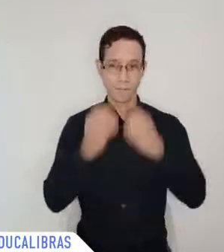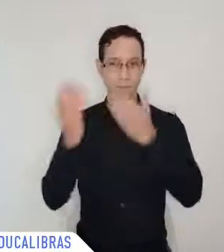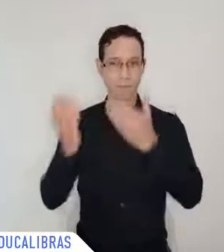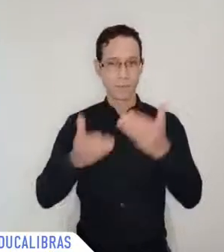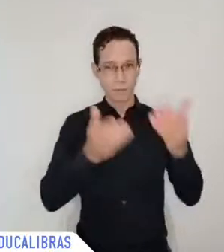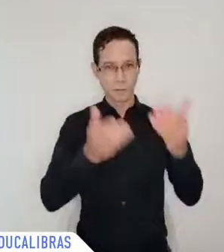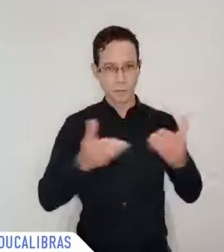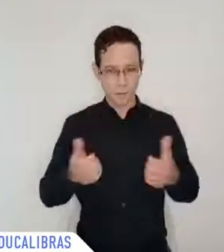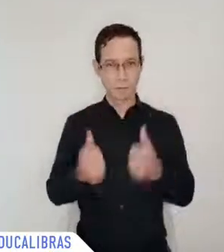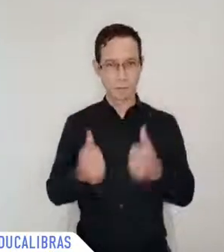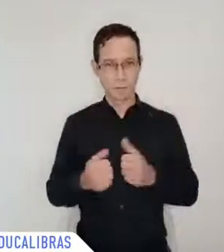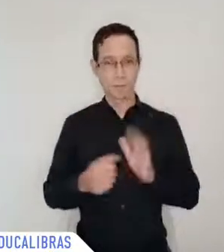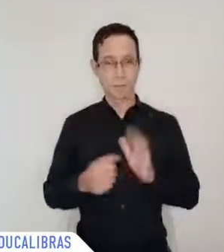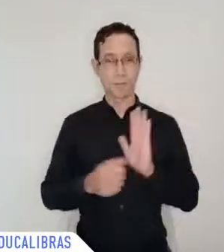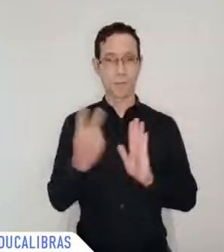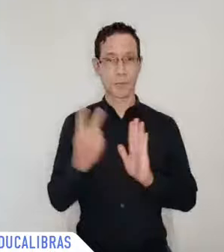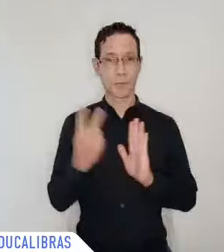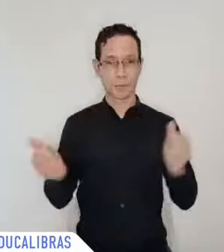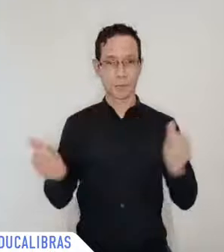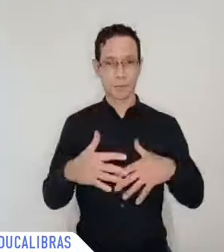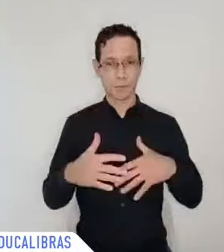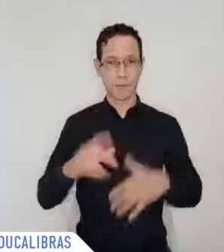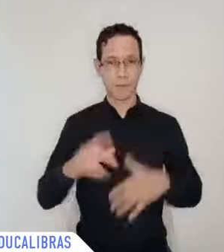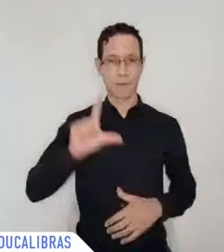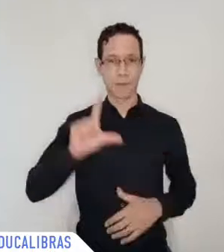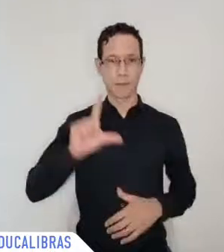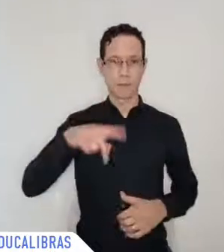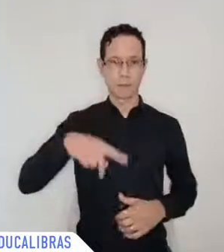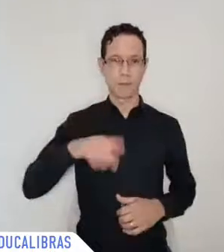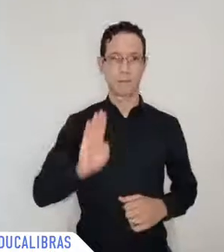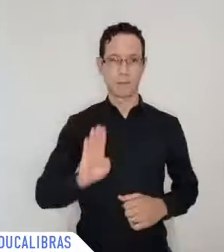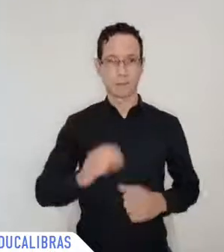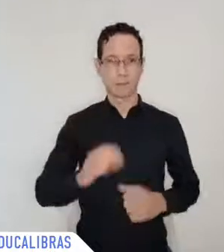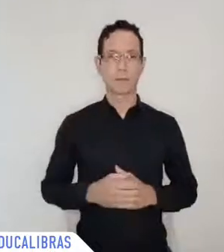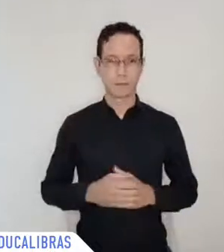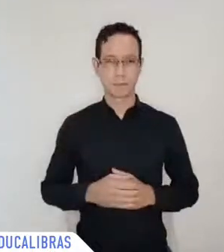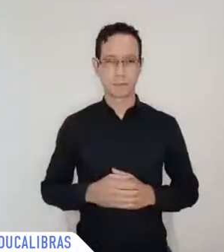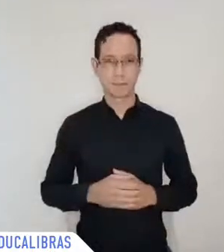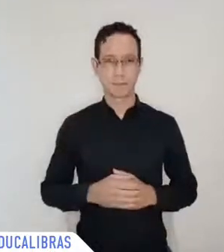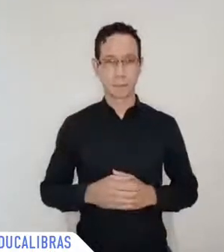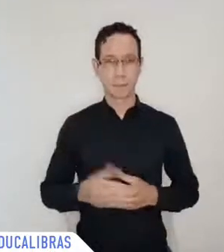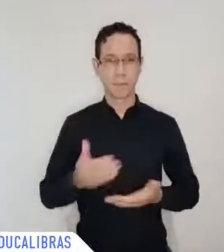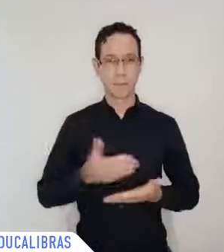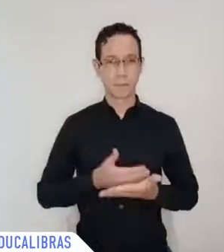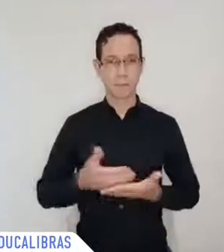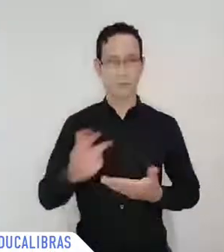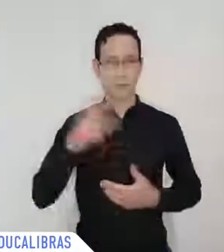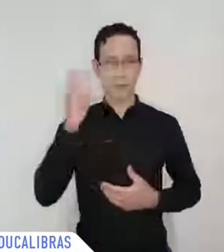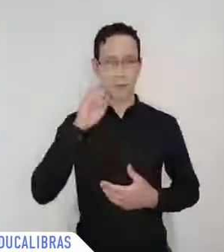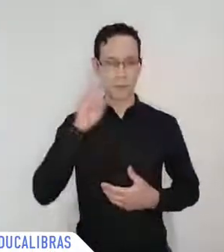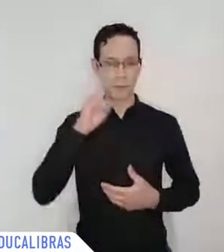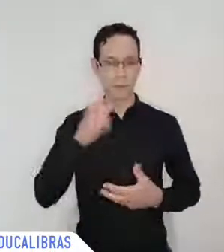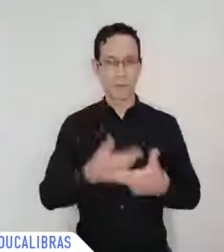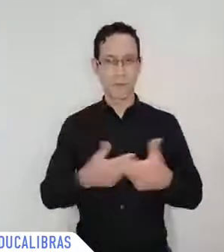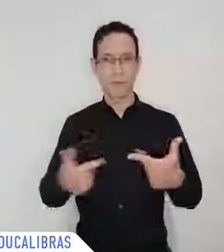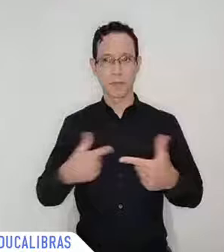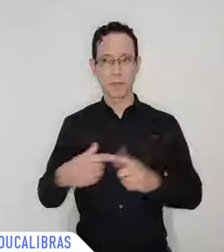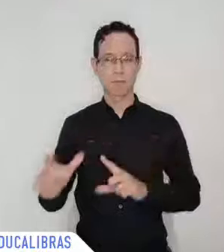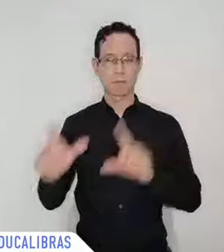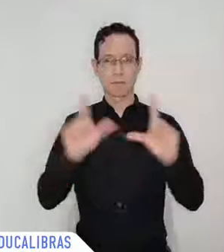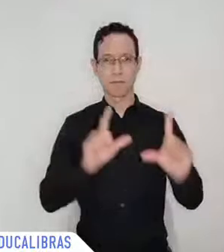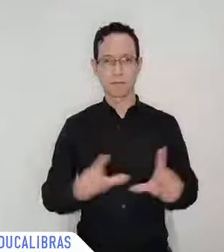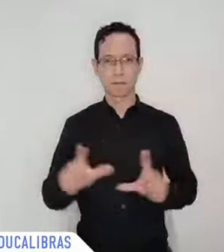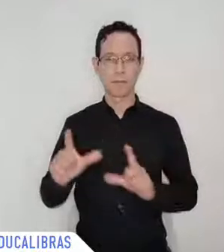Olá, welcome to the second edition of the Conférence Pour Le Brésil. Antes de nós iniciarmos, gostaria de